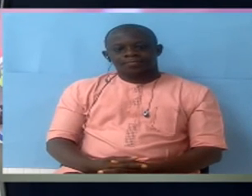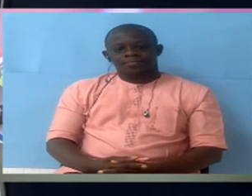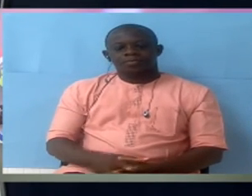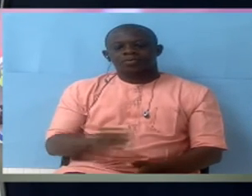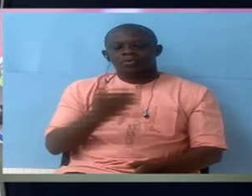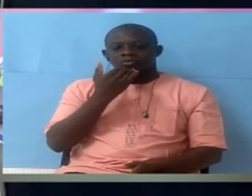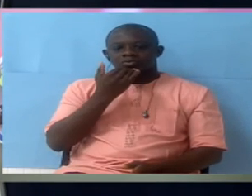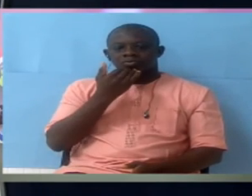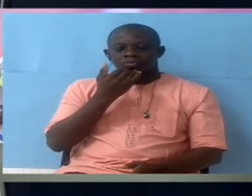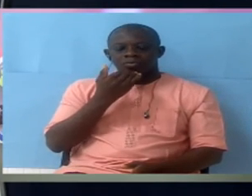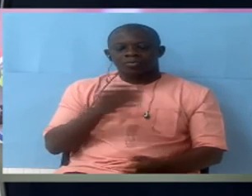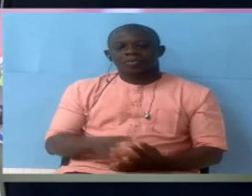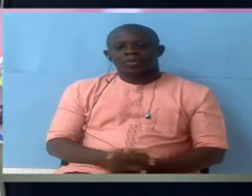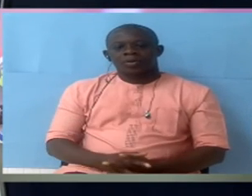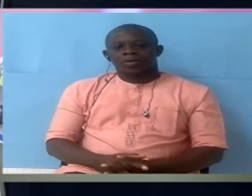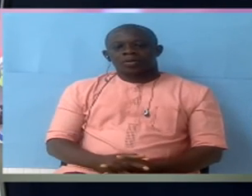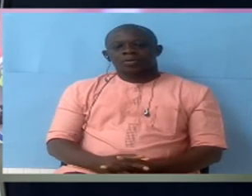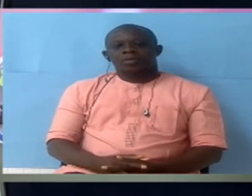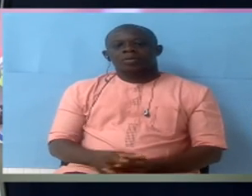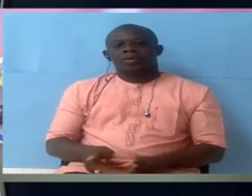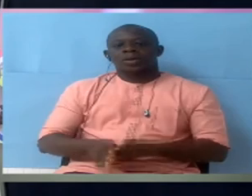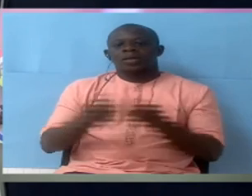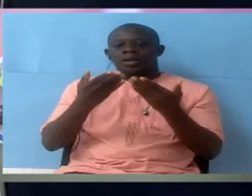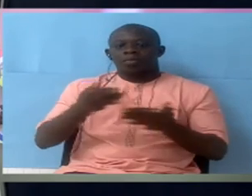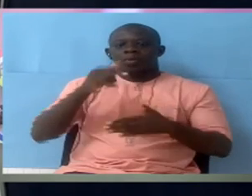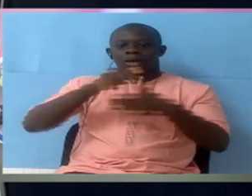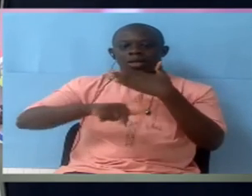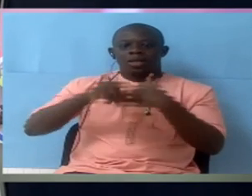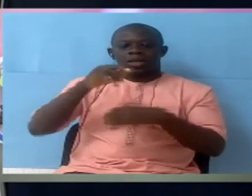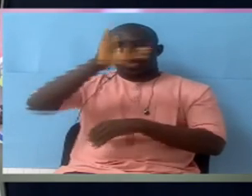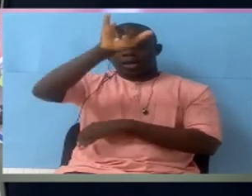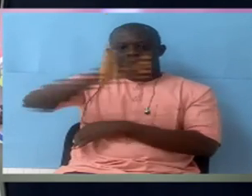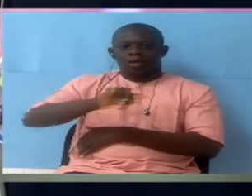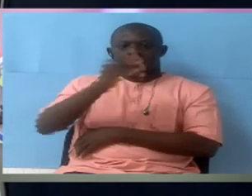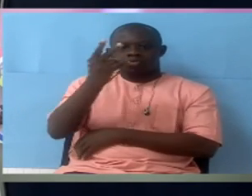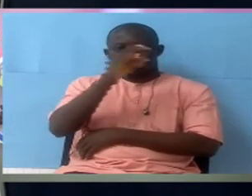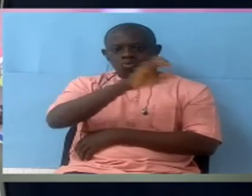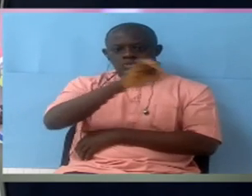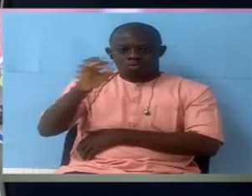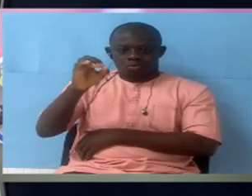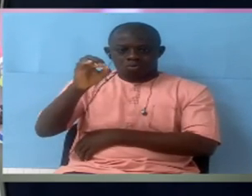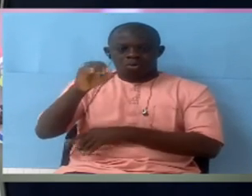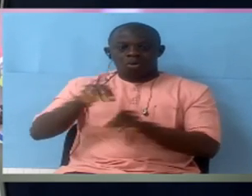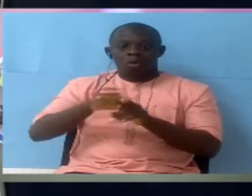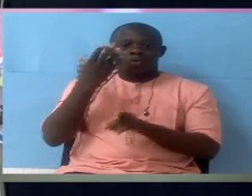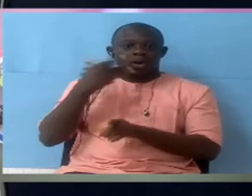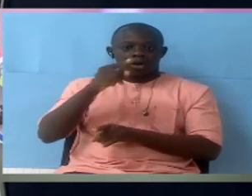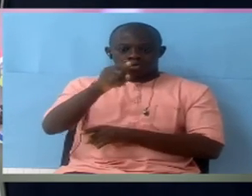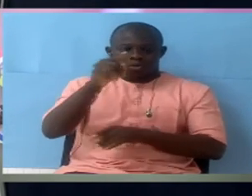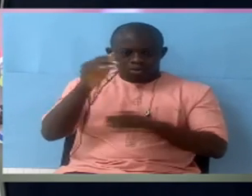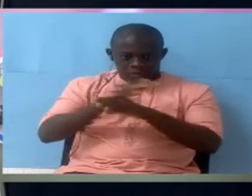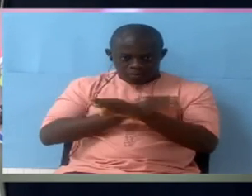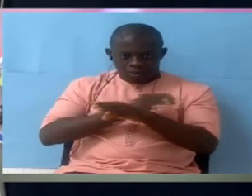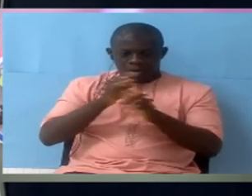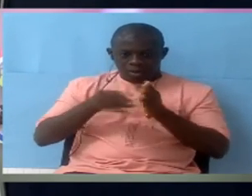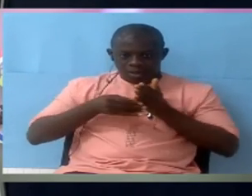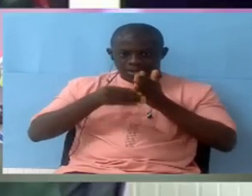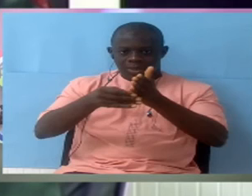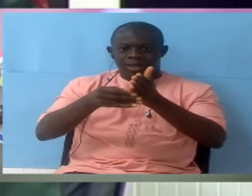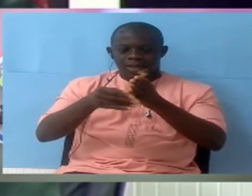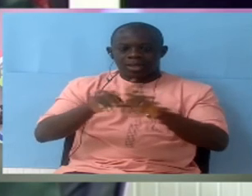My apologies. In year 2000 when you were commanding officer Yundum Barracks. 2000 banga